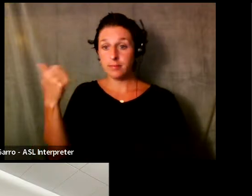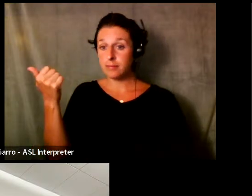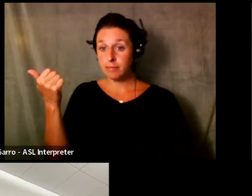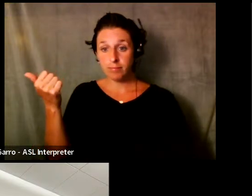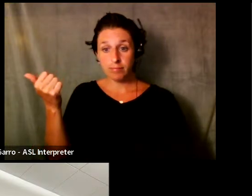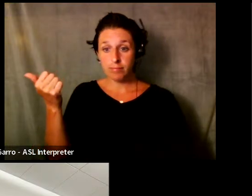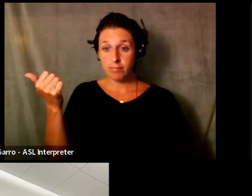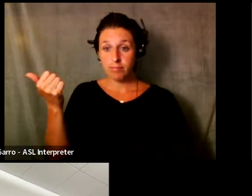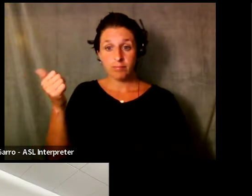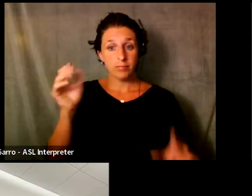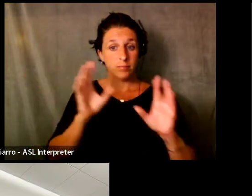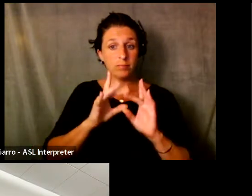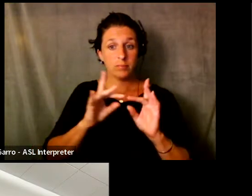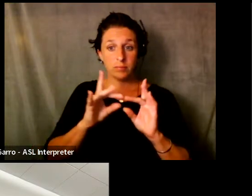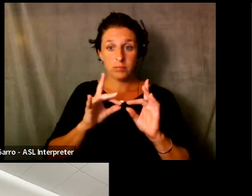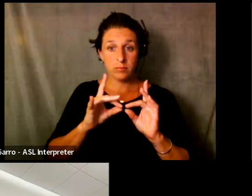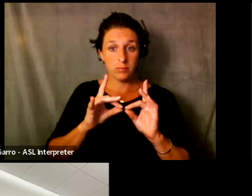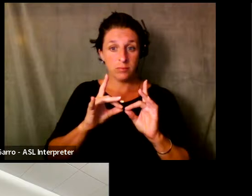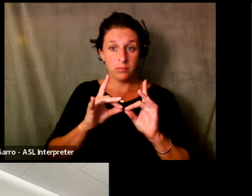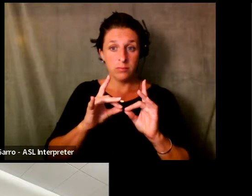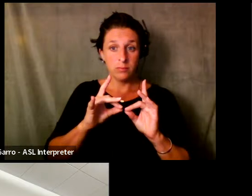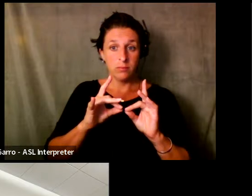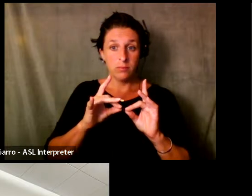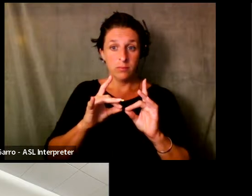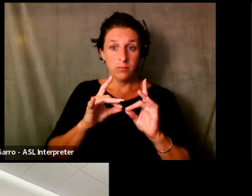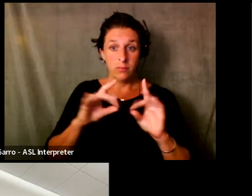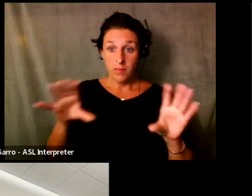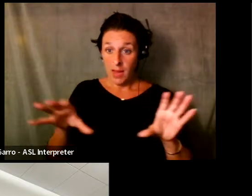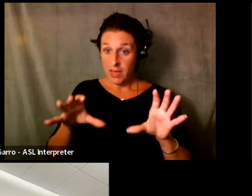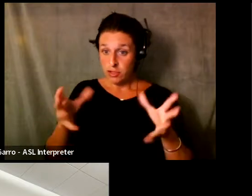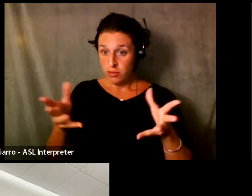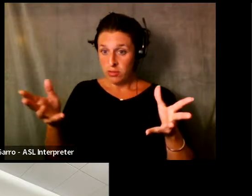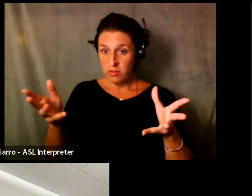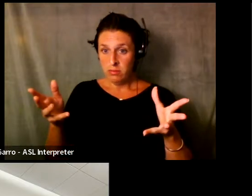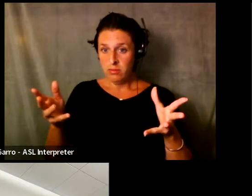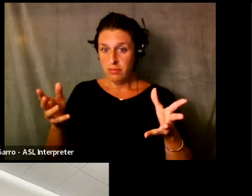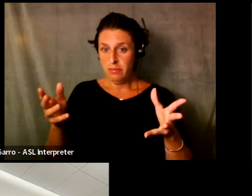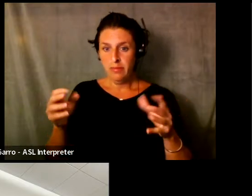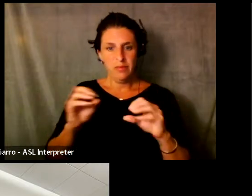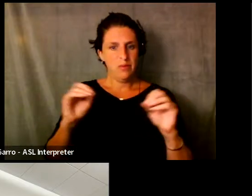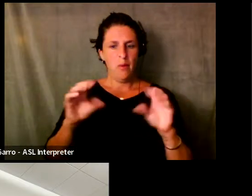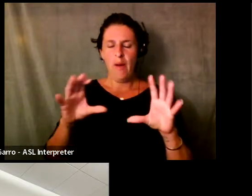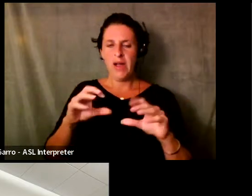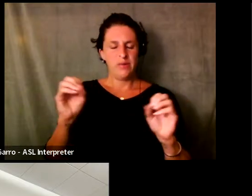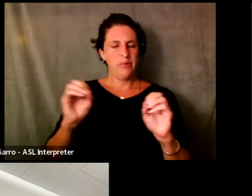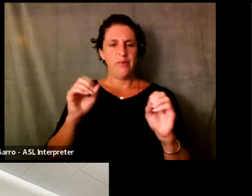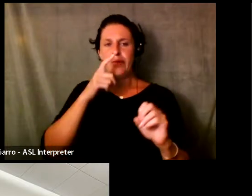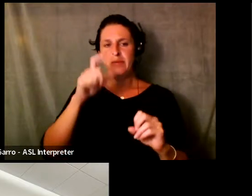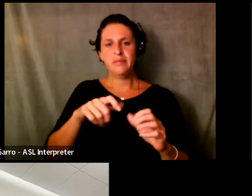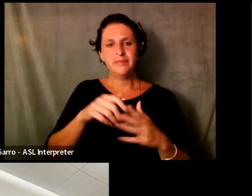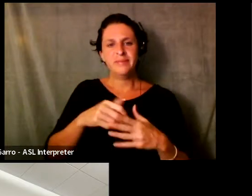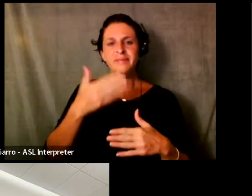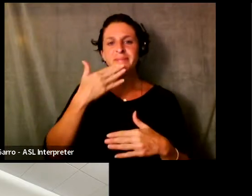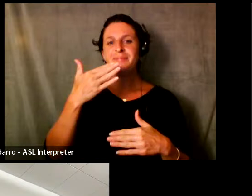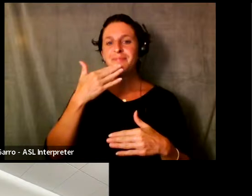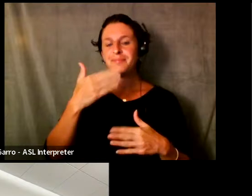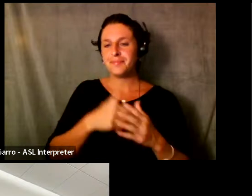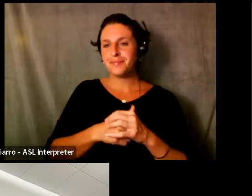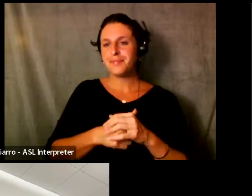other comments, is there action with this? No. No action. Thank you very much. Thank